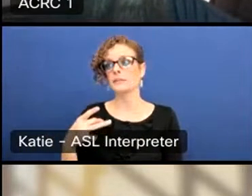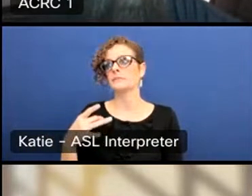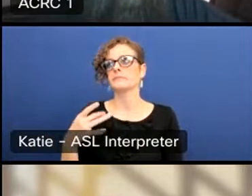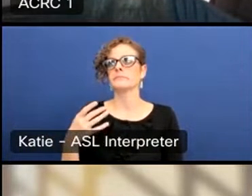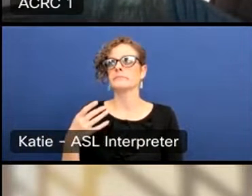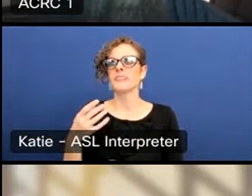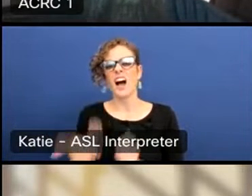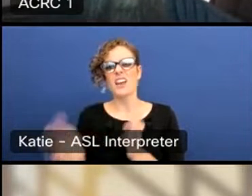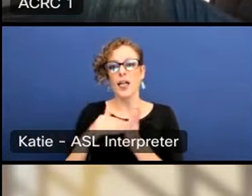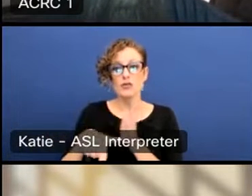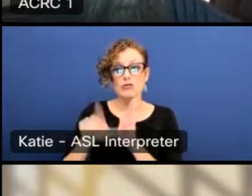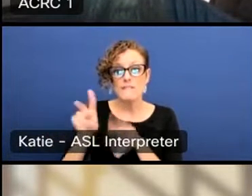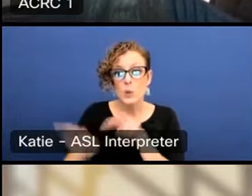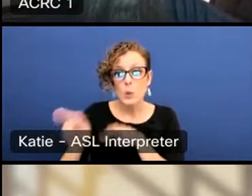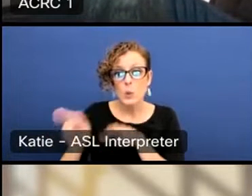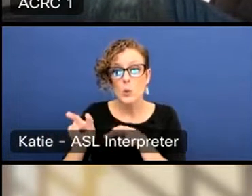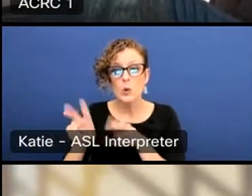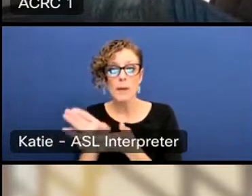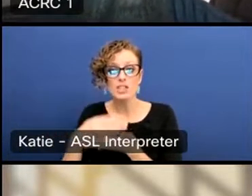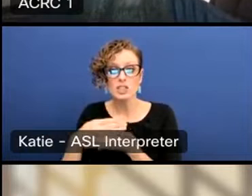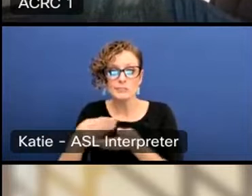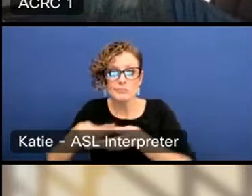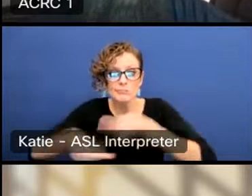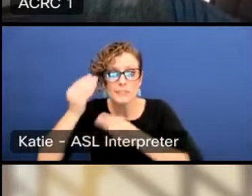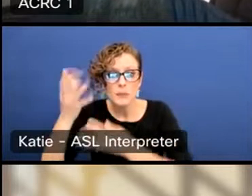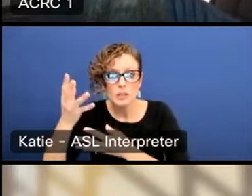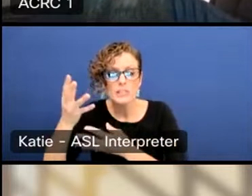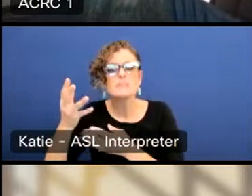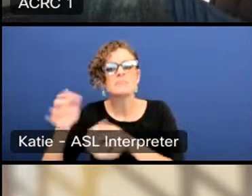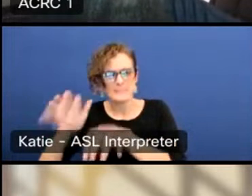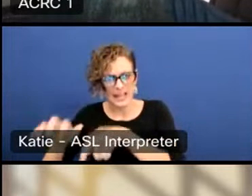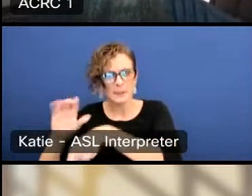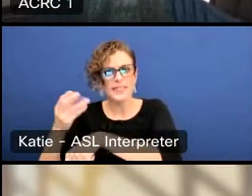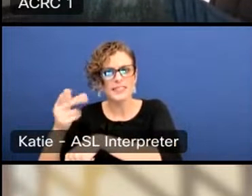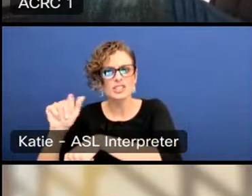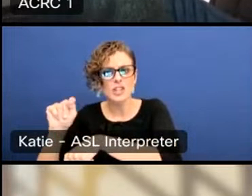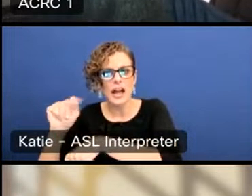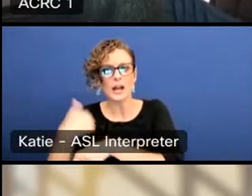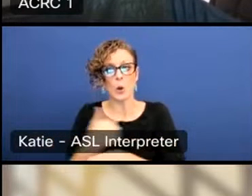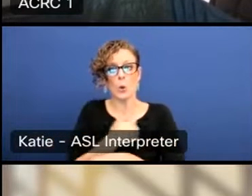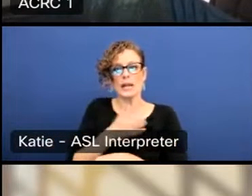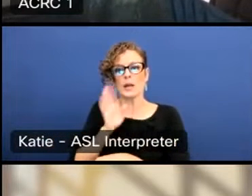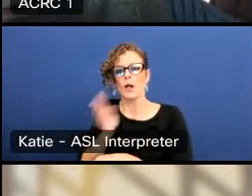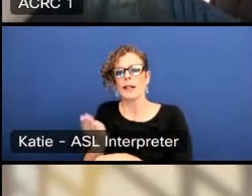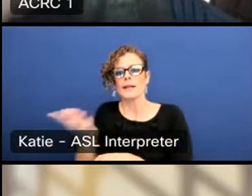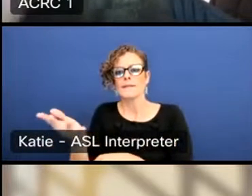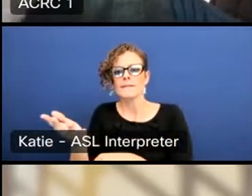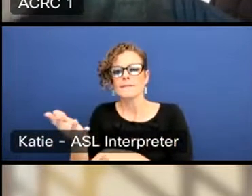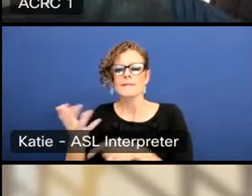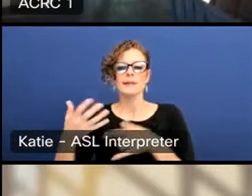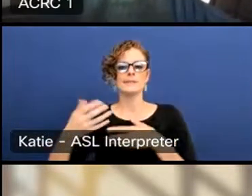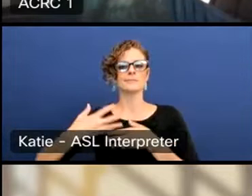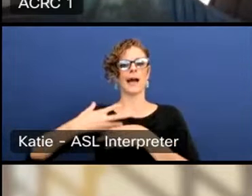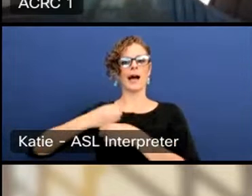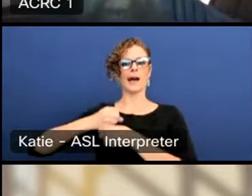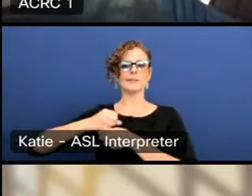another kind of review of the budget information. Just drop it in the chat. We can ensure that we give you some real highlights towards the end